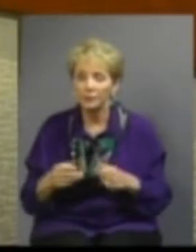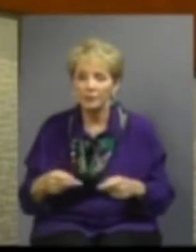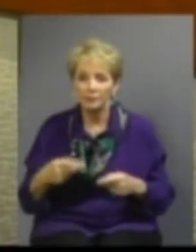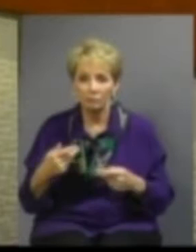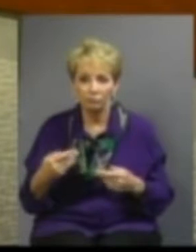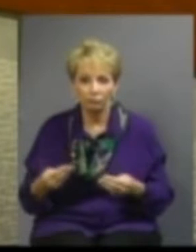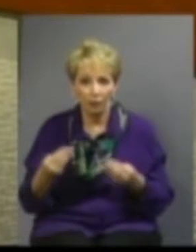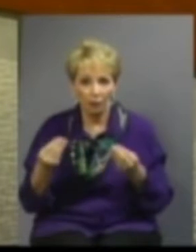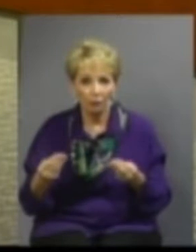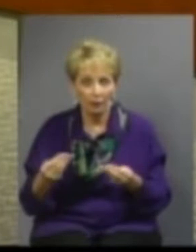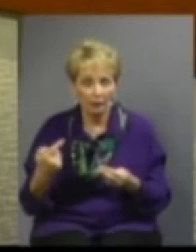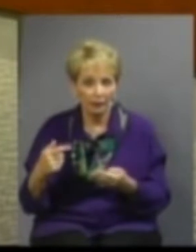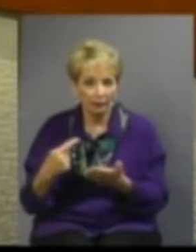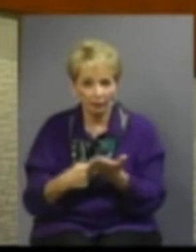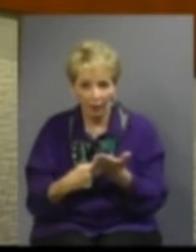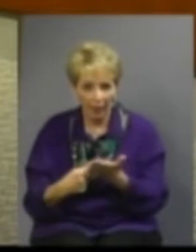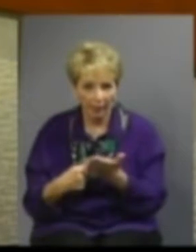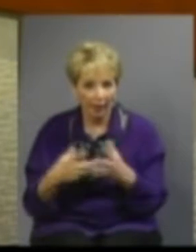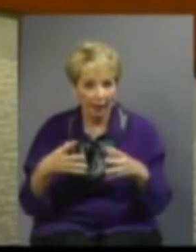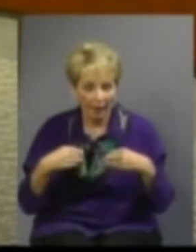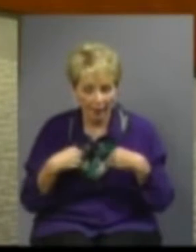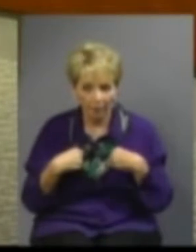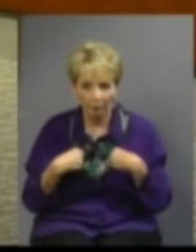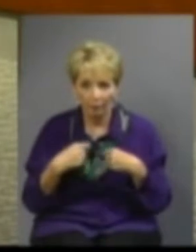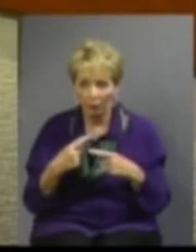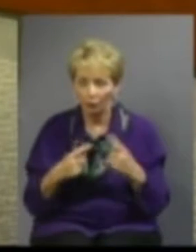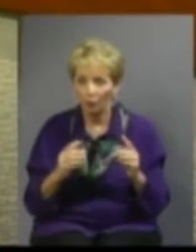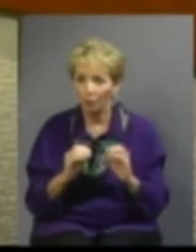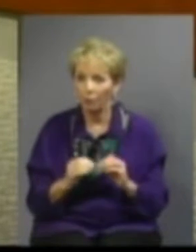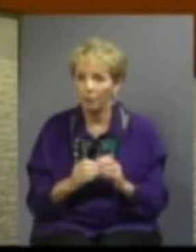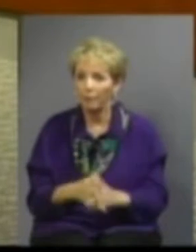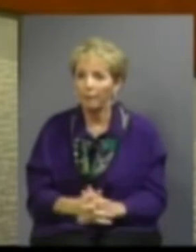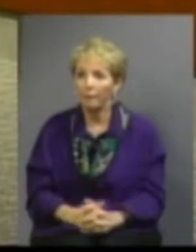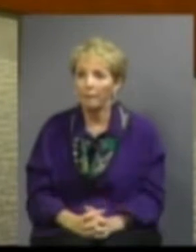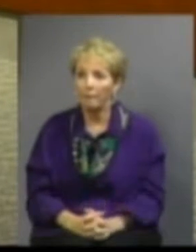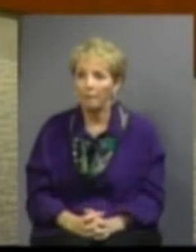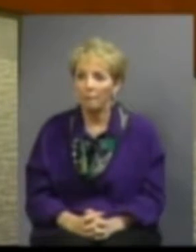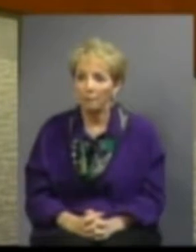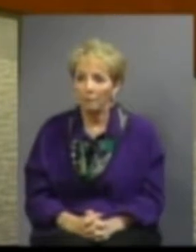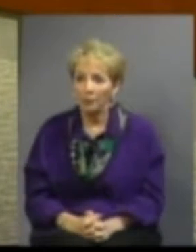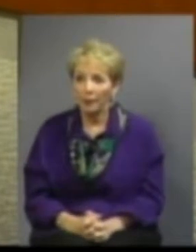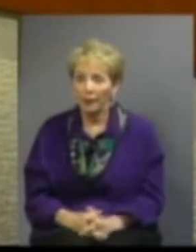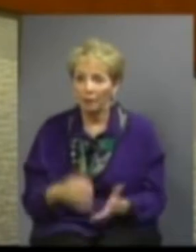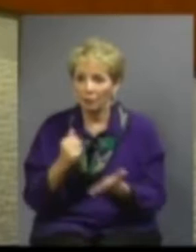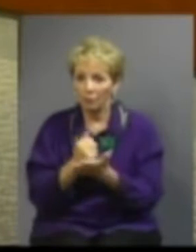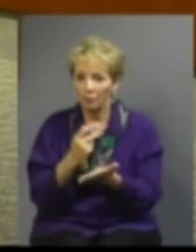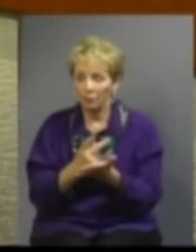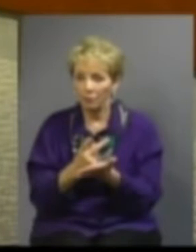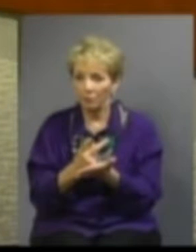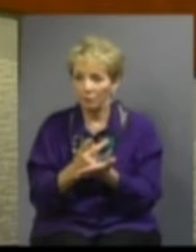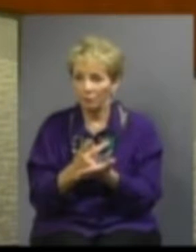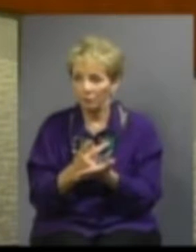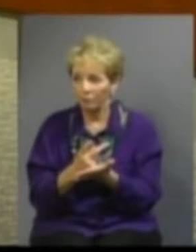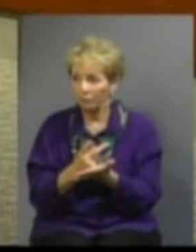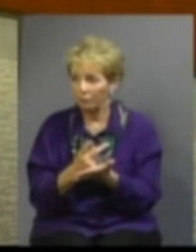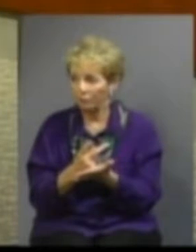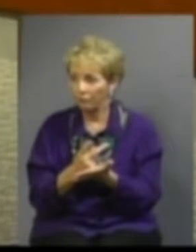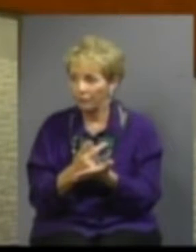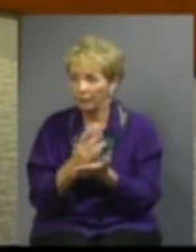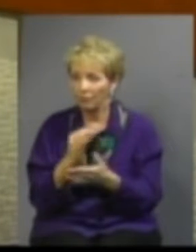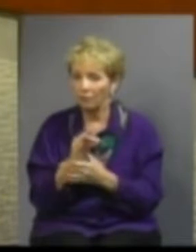discussion. All in favor say aye. Aye. Opposed? Move to approve a budget amendment in the amount of